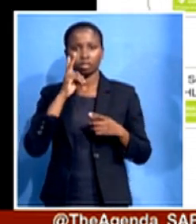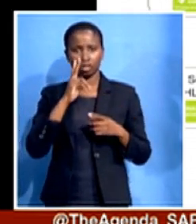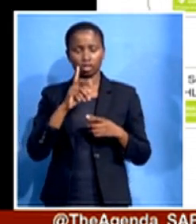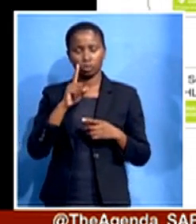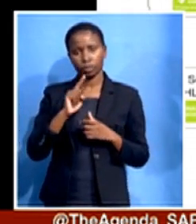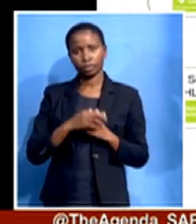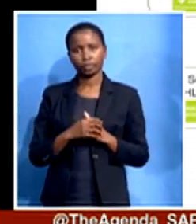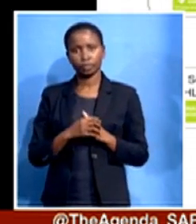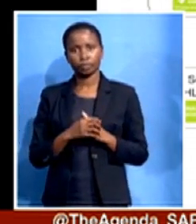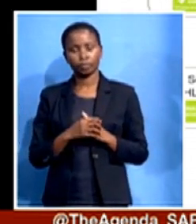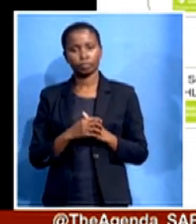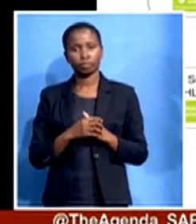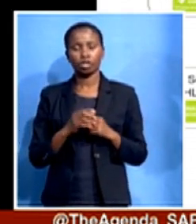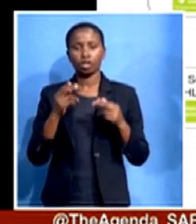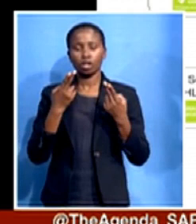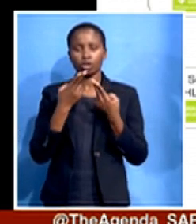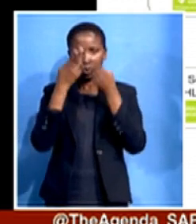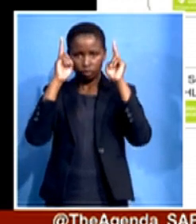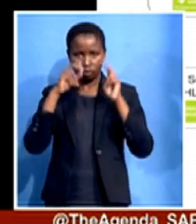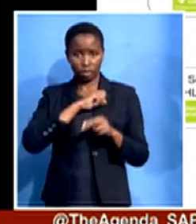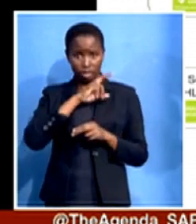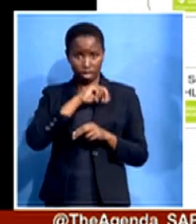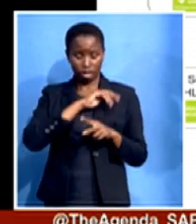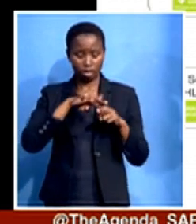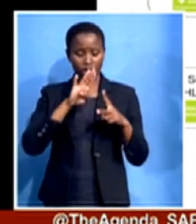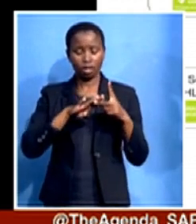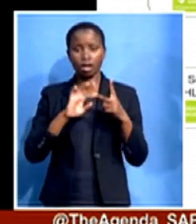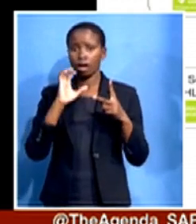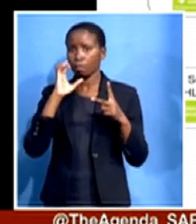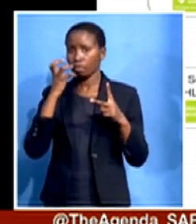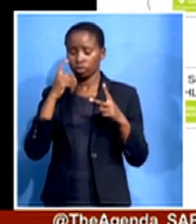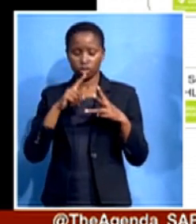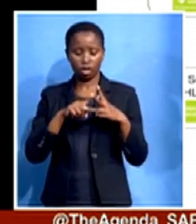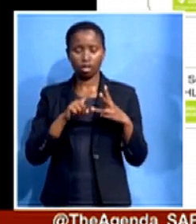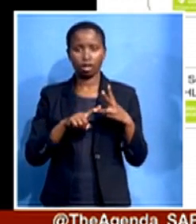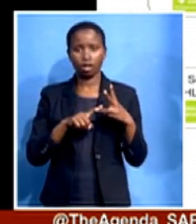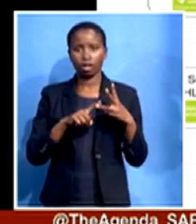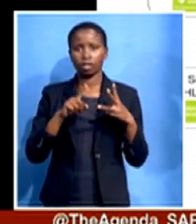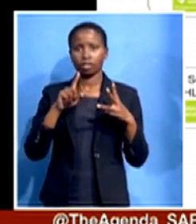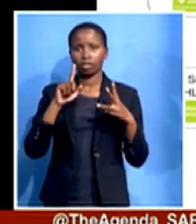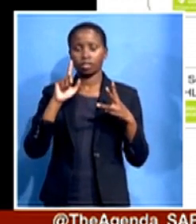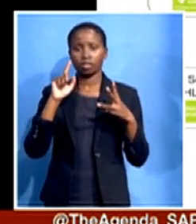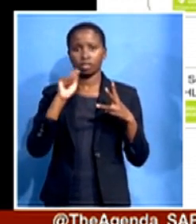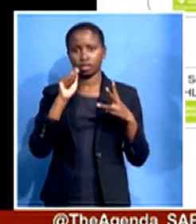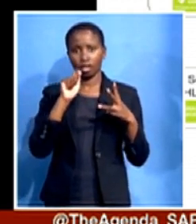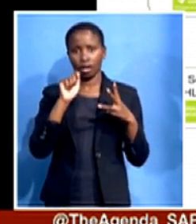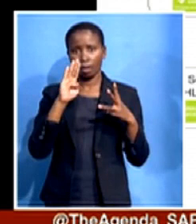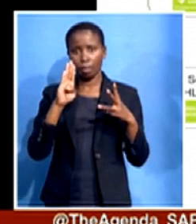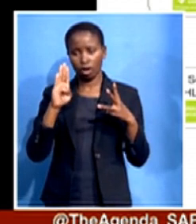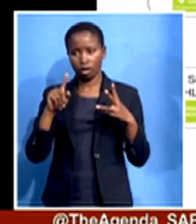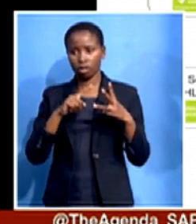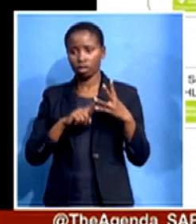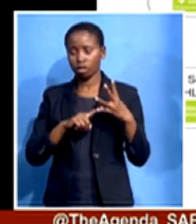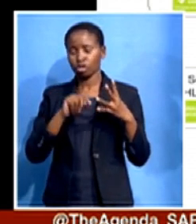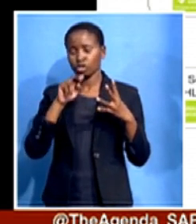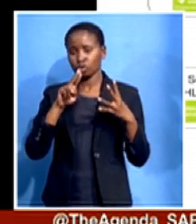KwaZulu-Natal, Bloemfontein, Tygerberg, UCT, and NICD in Joburg. And then they were starting to look